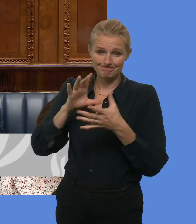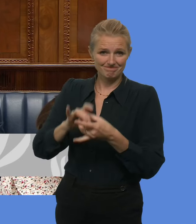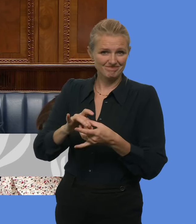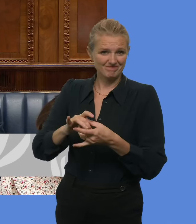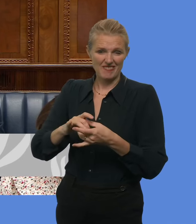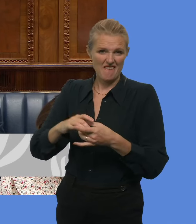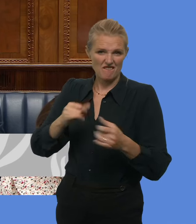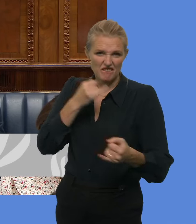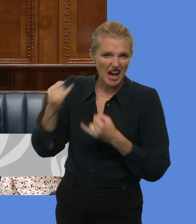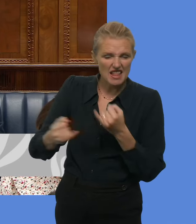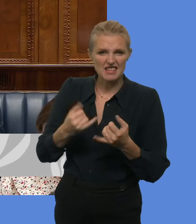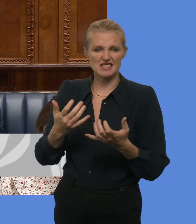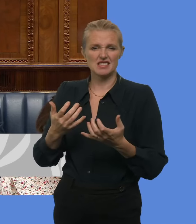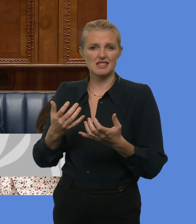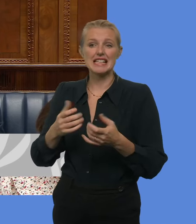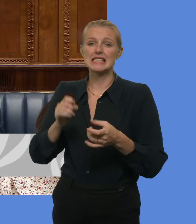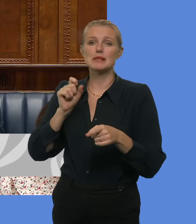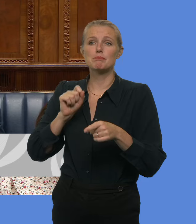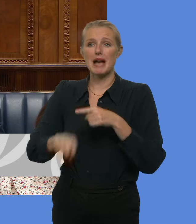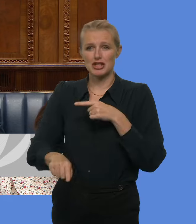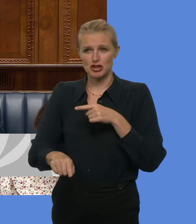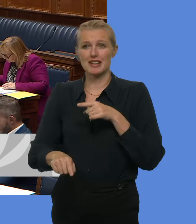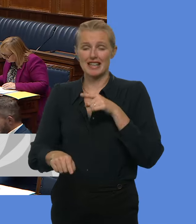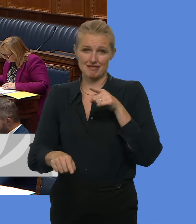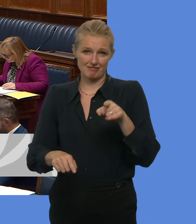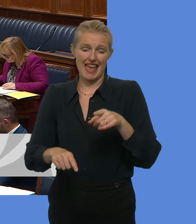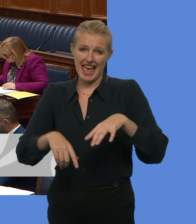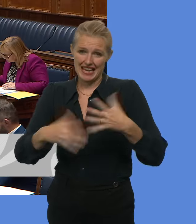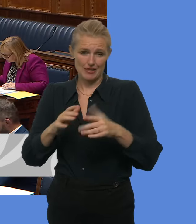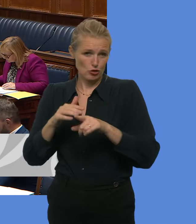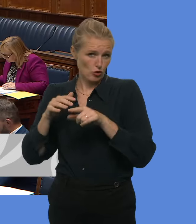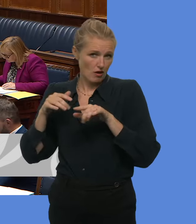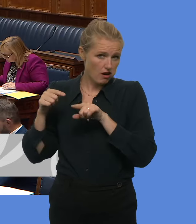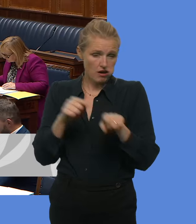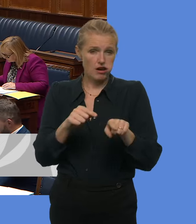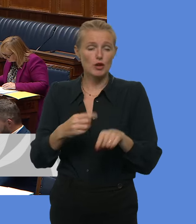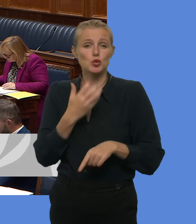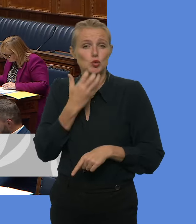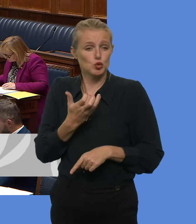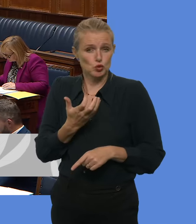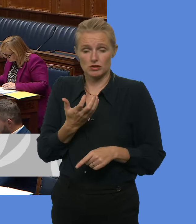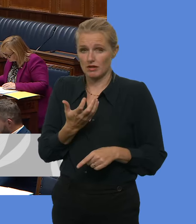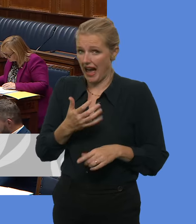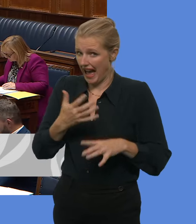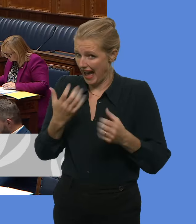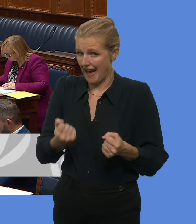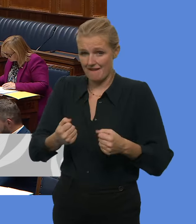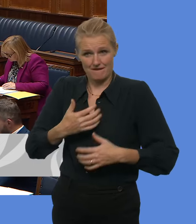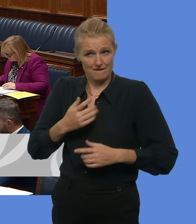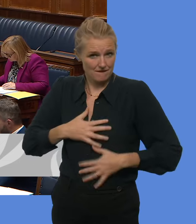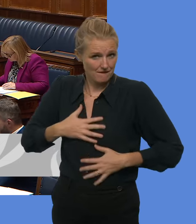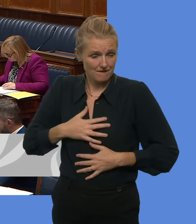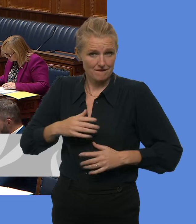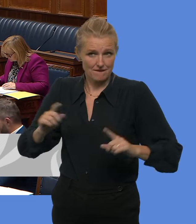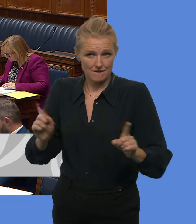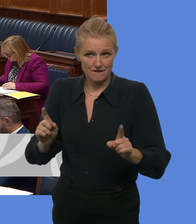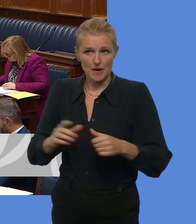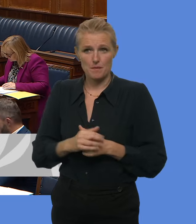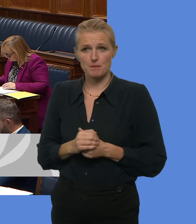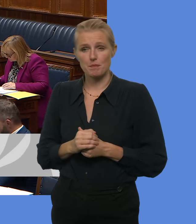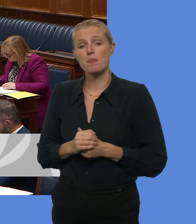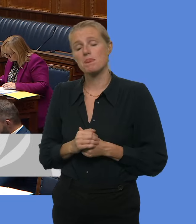racism, including anti-Semitism, on our streets? Minister. I thank the member for his question.